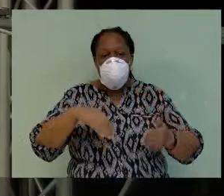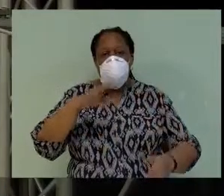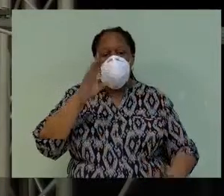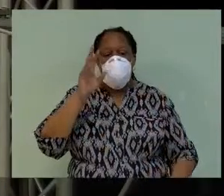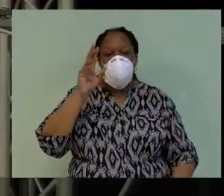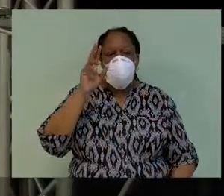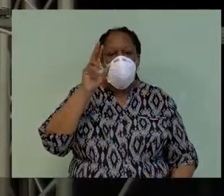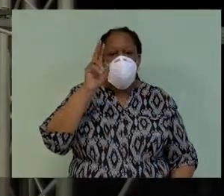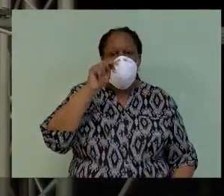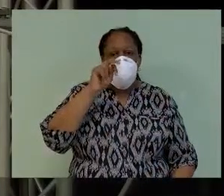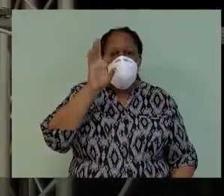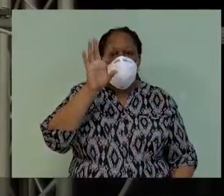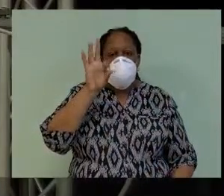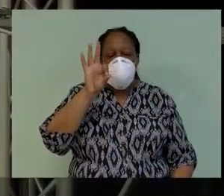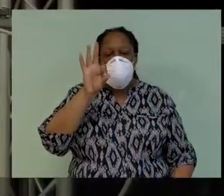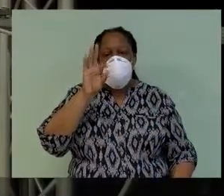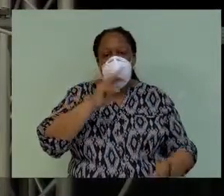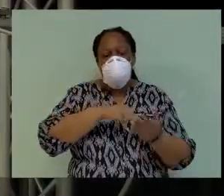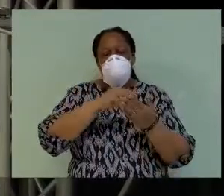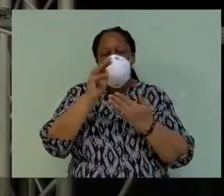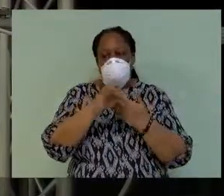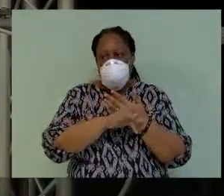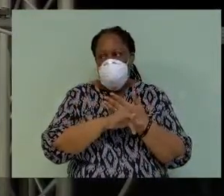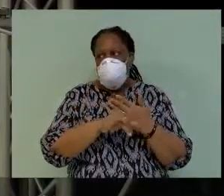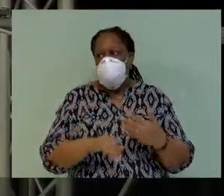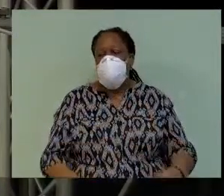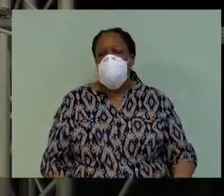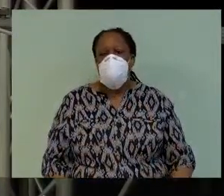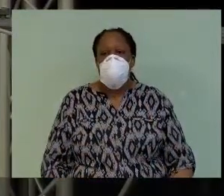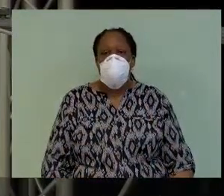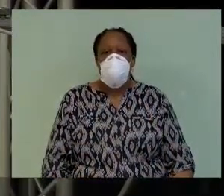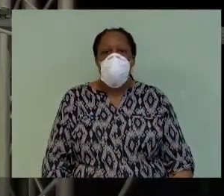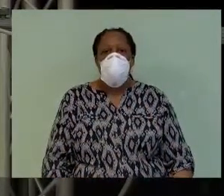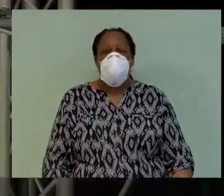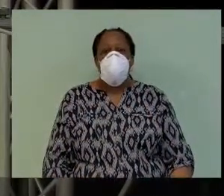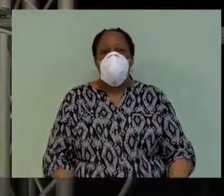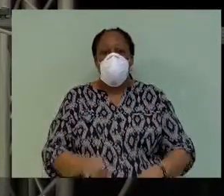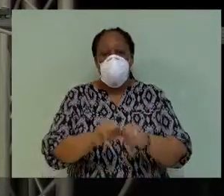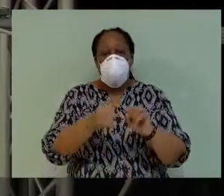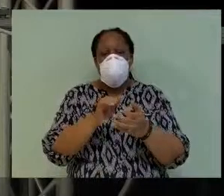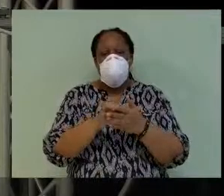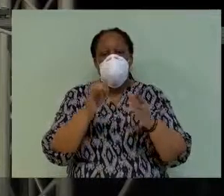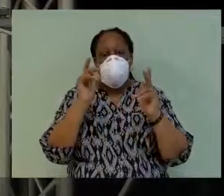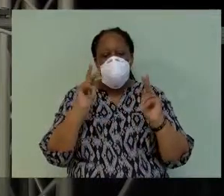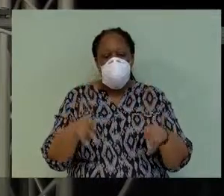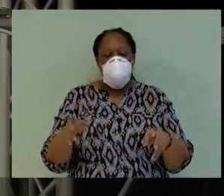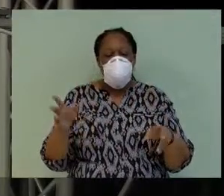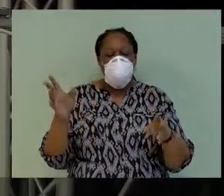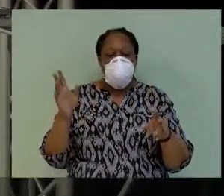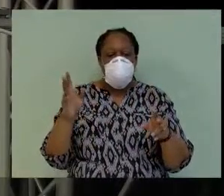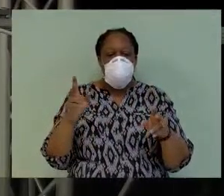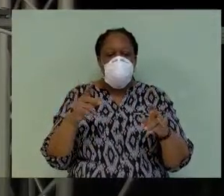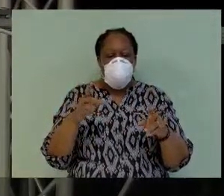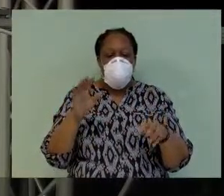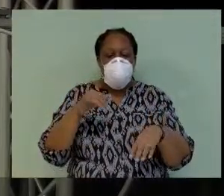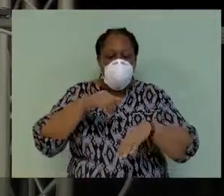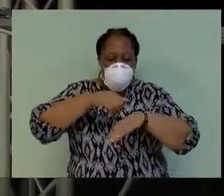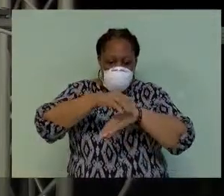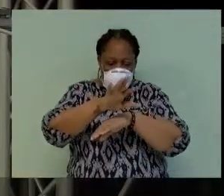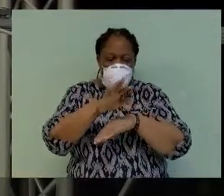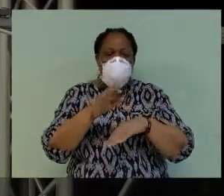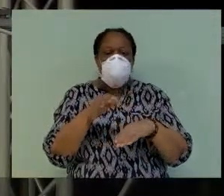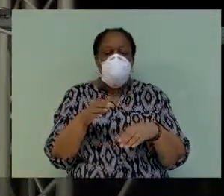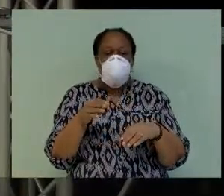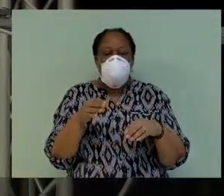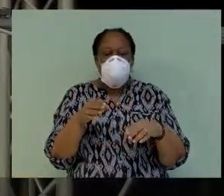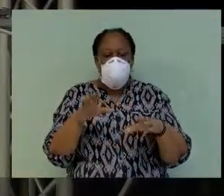the Commonwealth of Learning can send the formal invitation to join the courses. So those